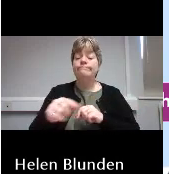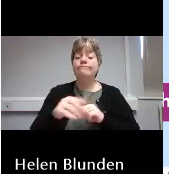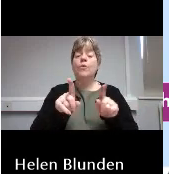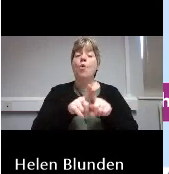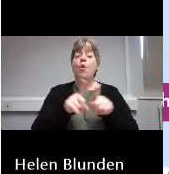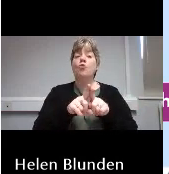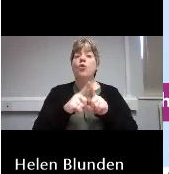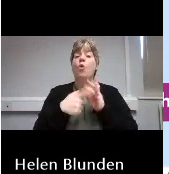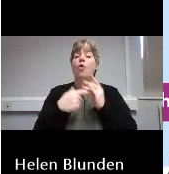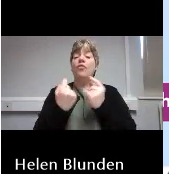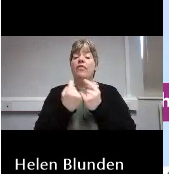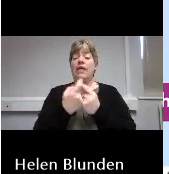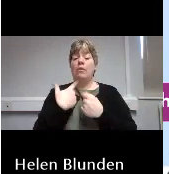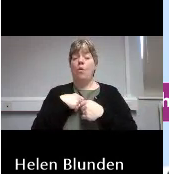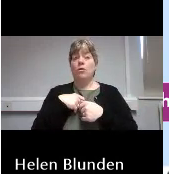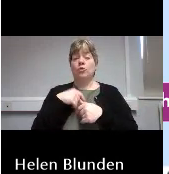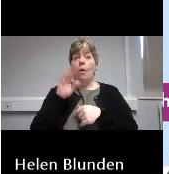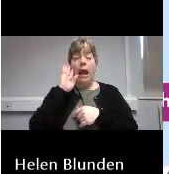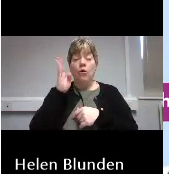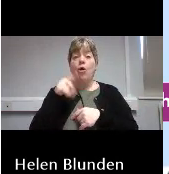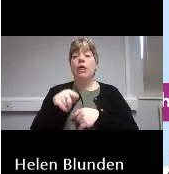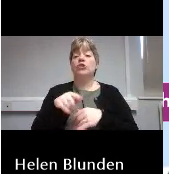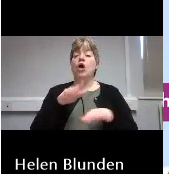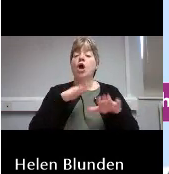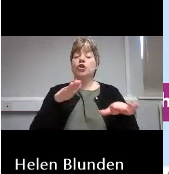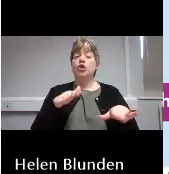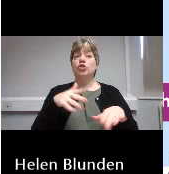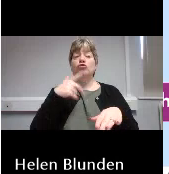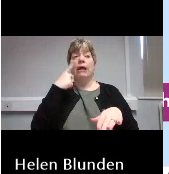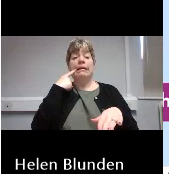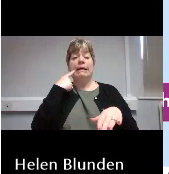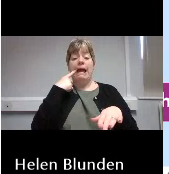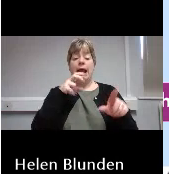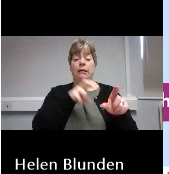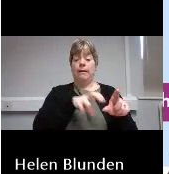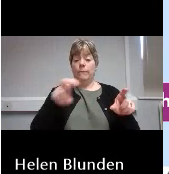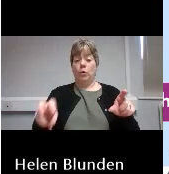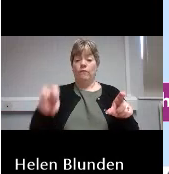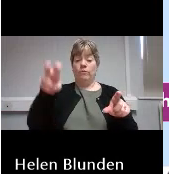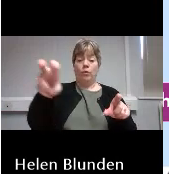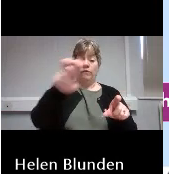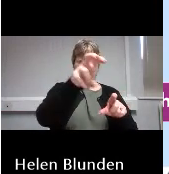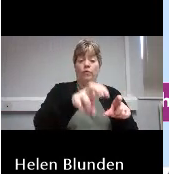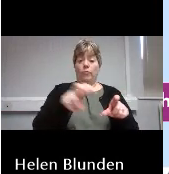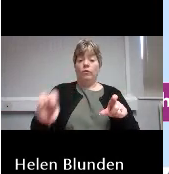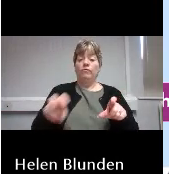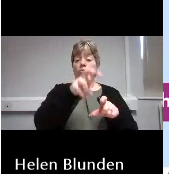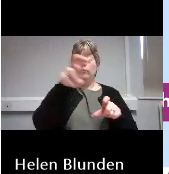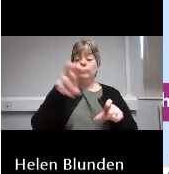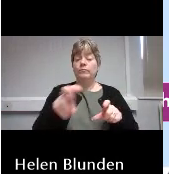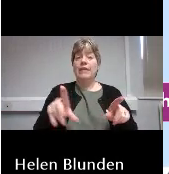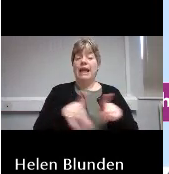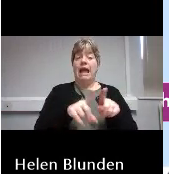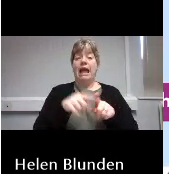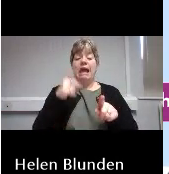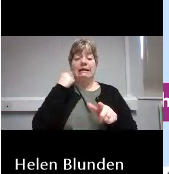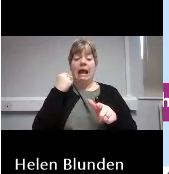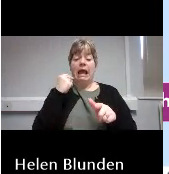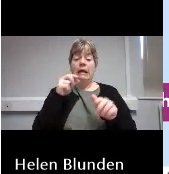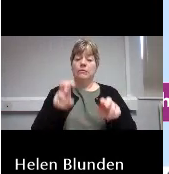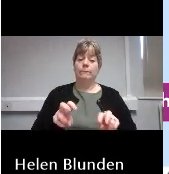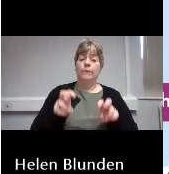want to acknowledge is that children are able to move between these boxes and able to move towards the